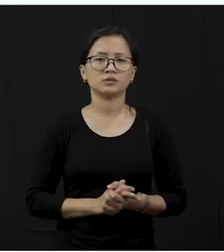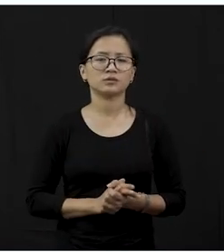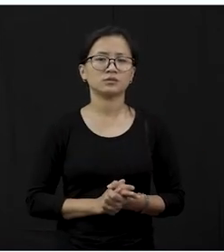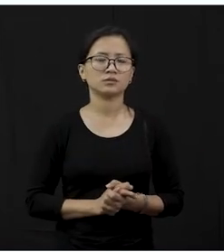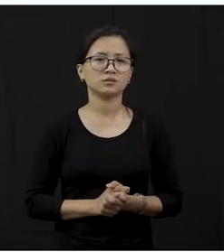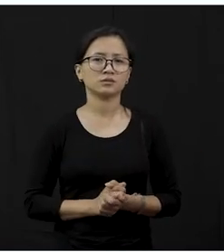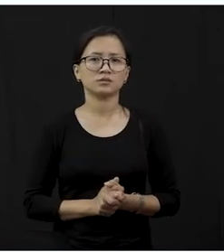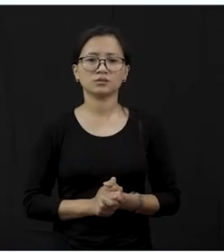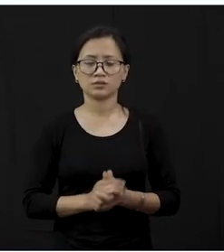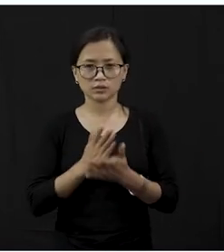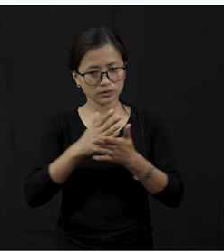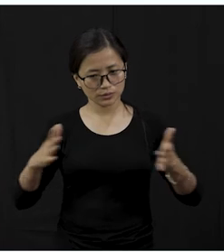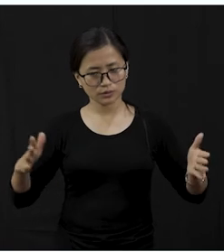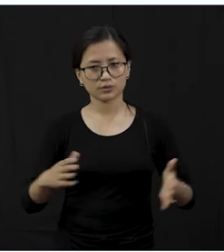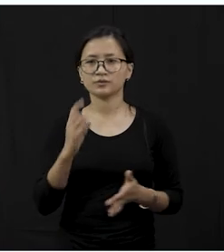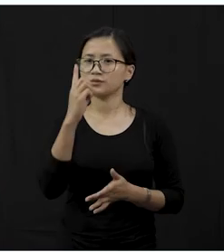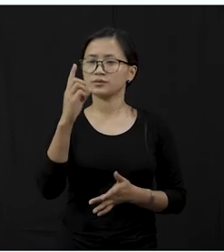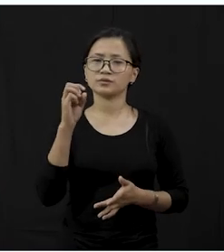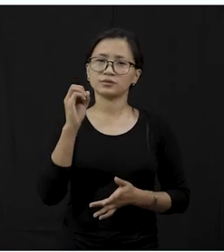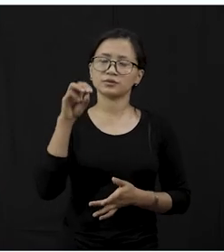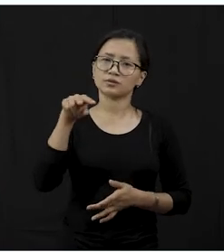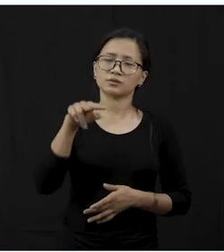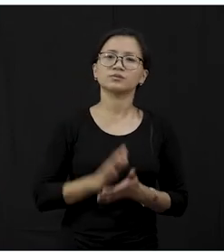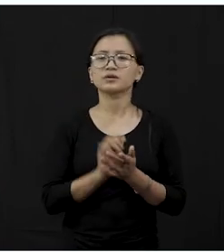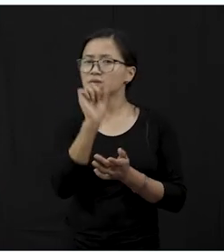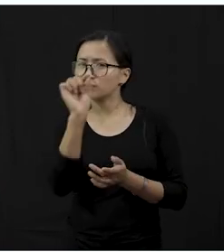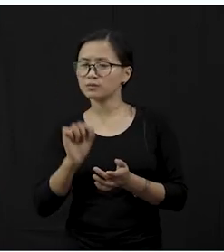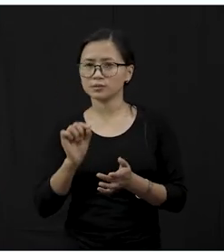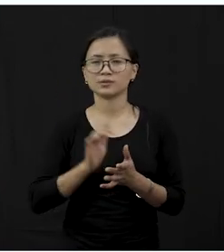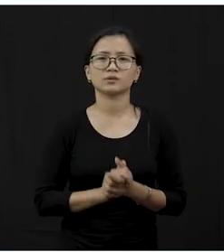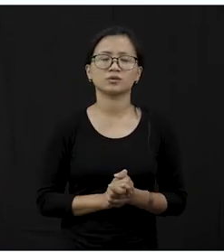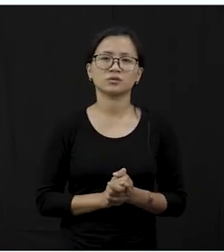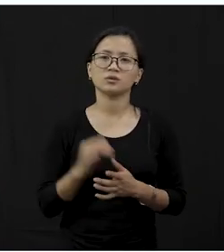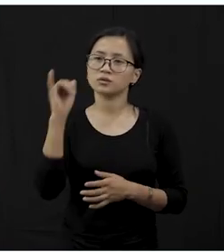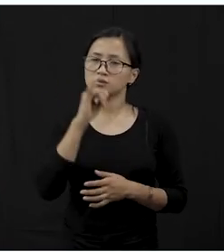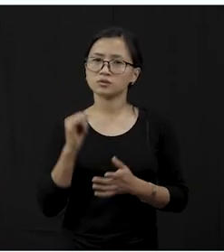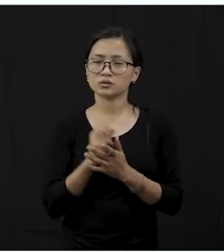while we are writing a number, we separate the number of 10,000s by comma. So here,